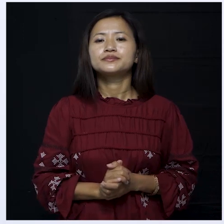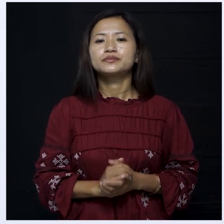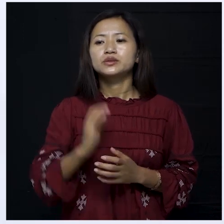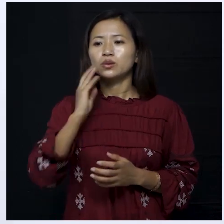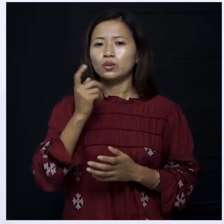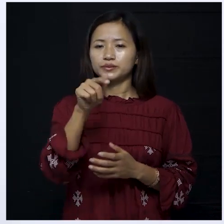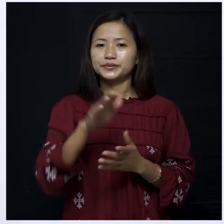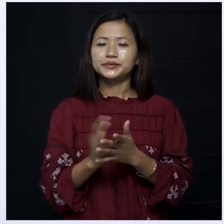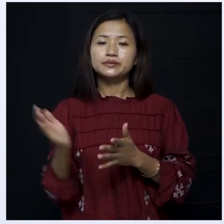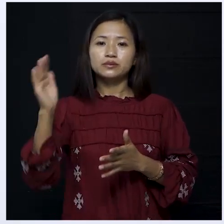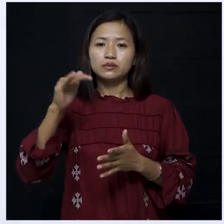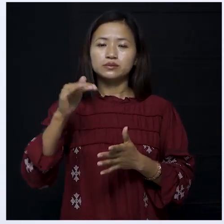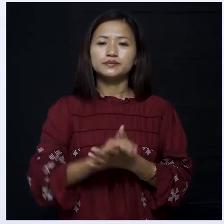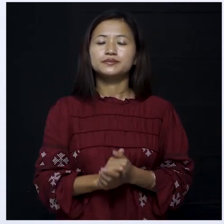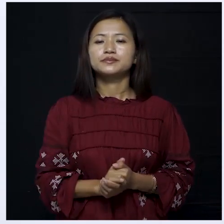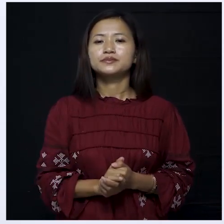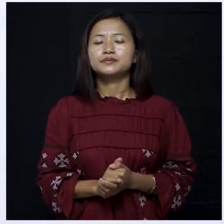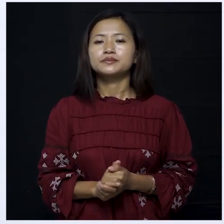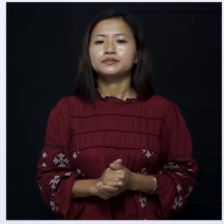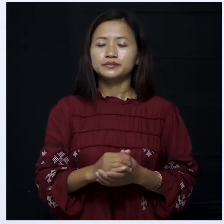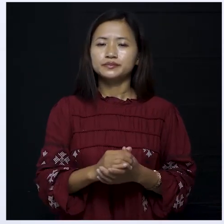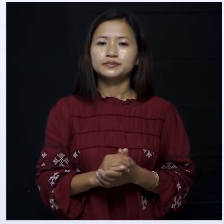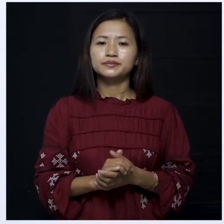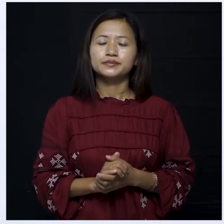when you called. Let's put it here.